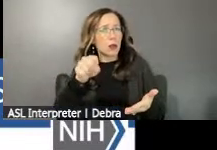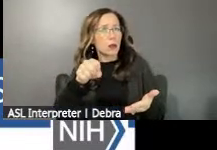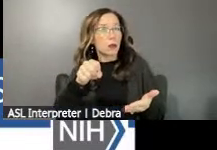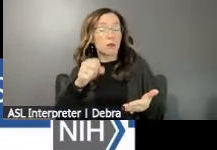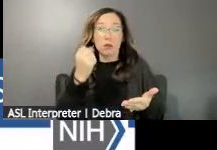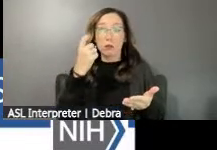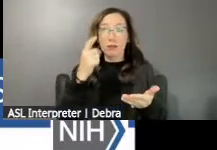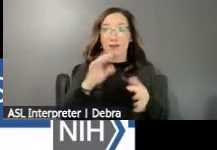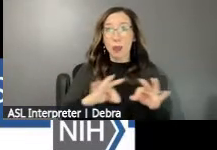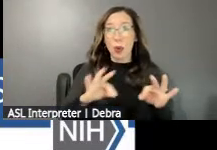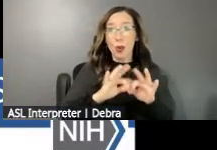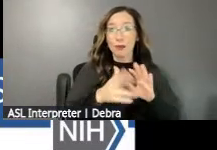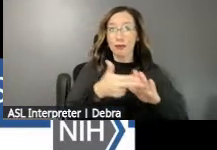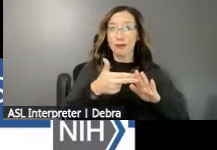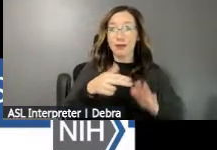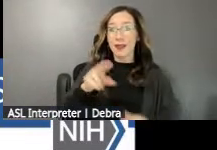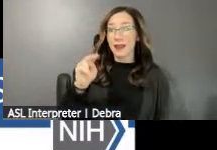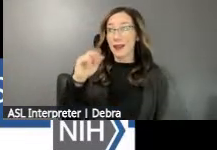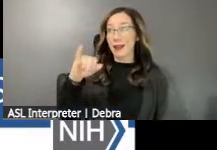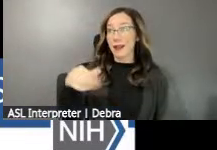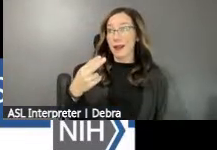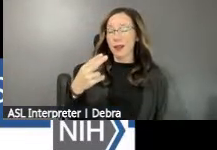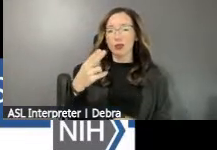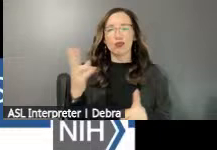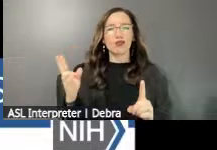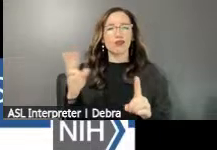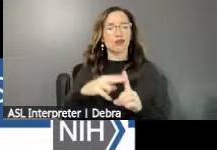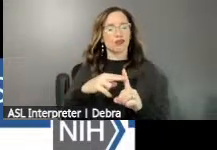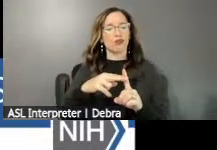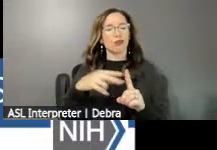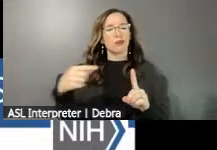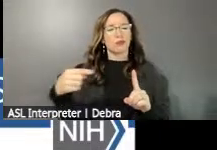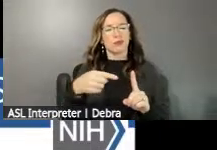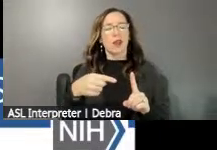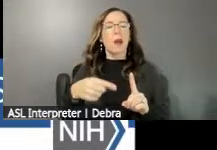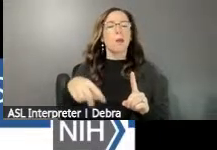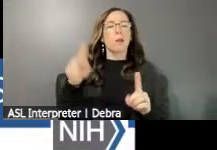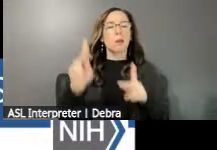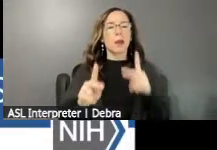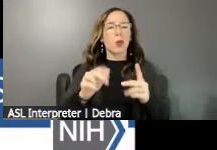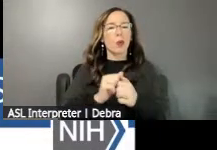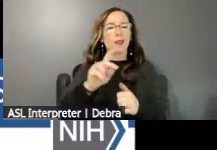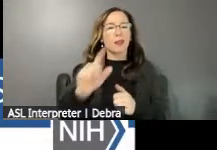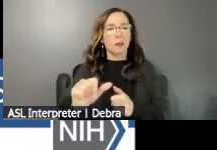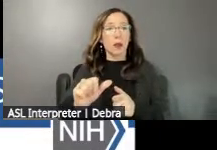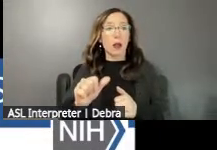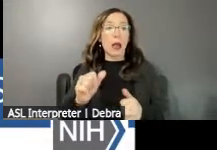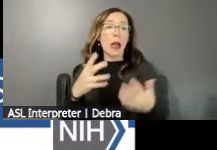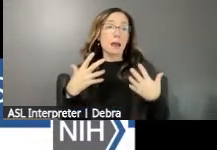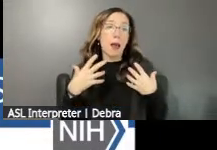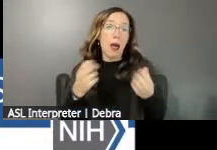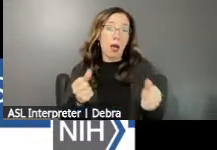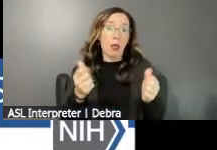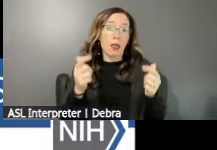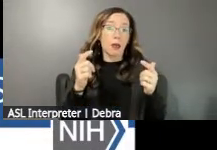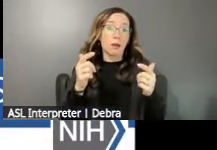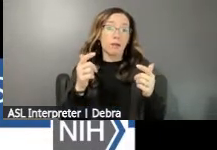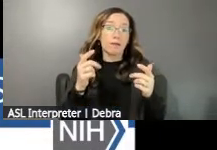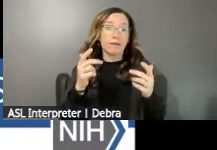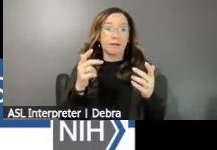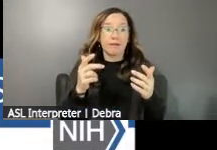highlight was the NIH's designation of people with disabilities as a health disparity population in